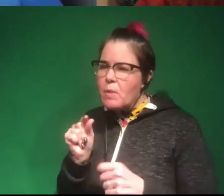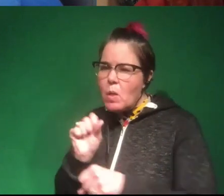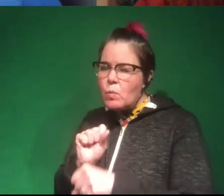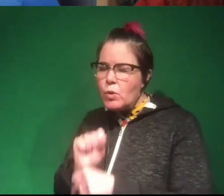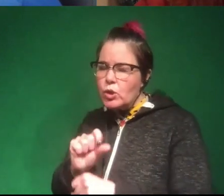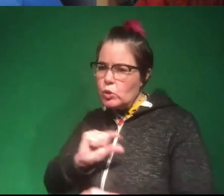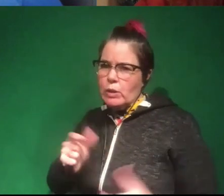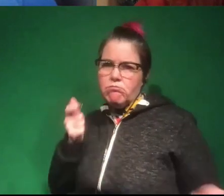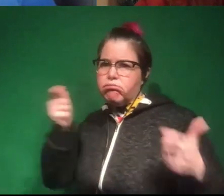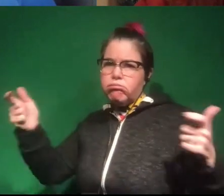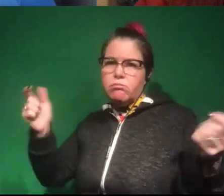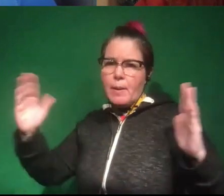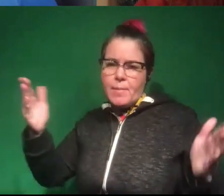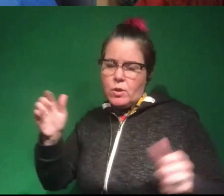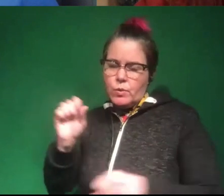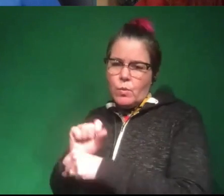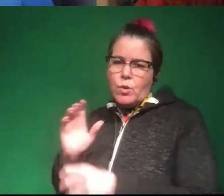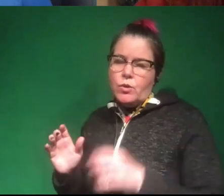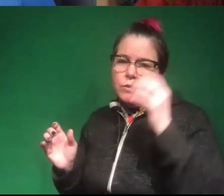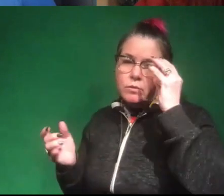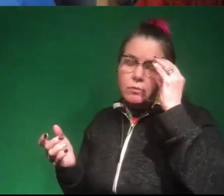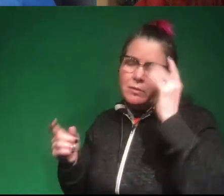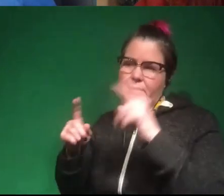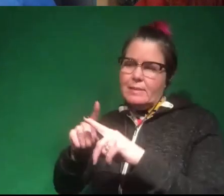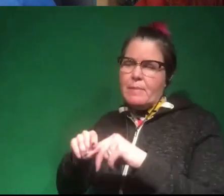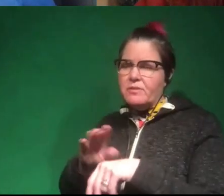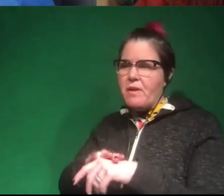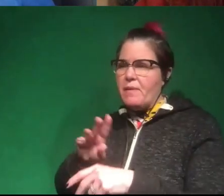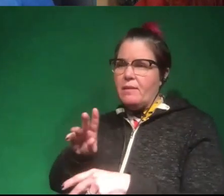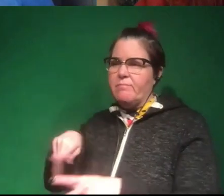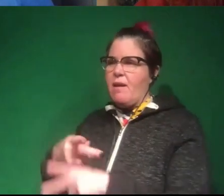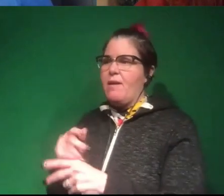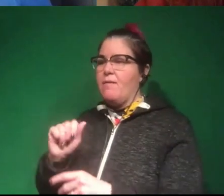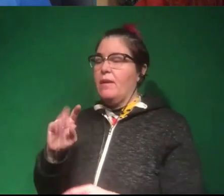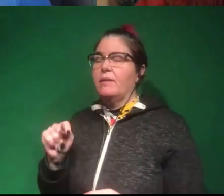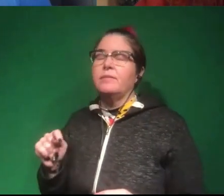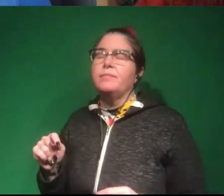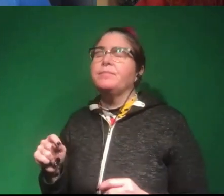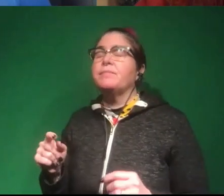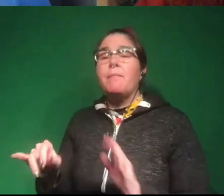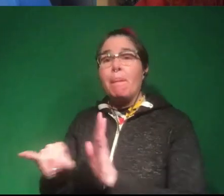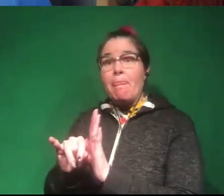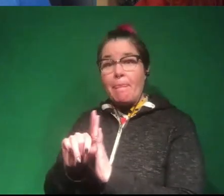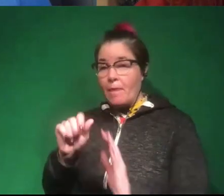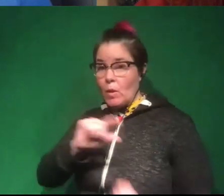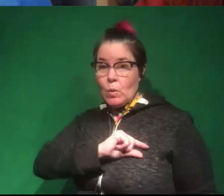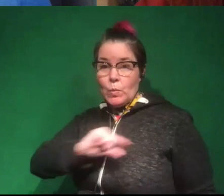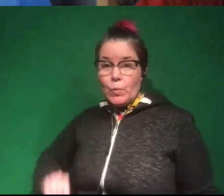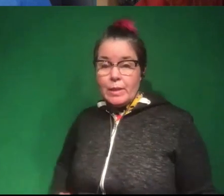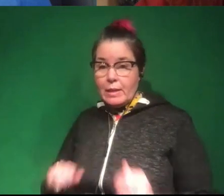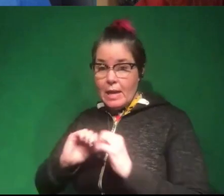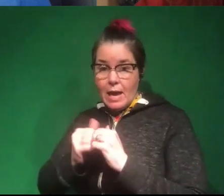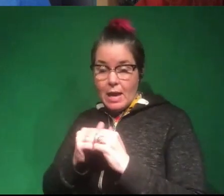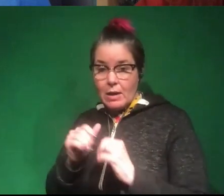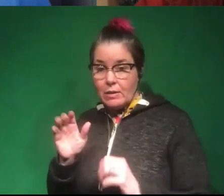to that. But it all depends. A lot of times what distinguishes a queen, morphologically